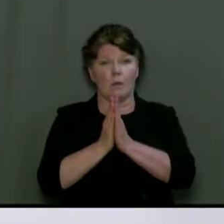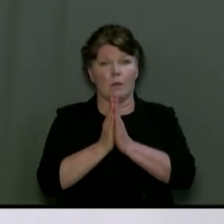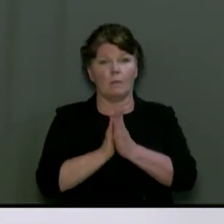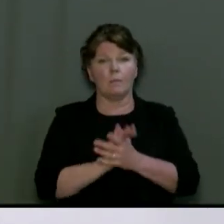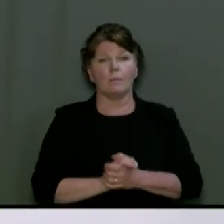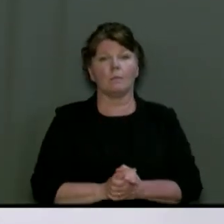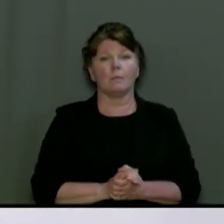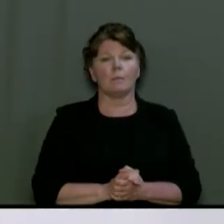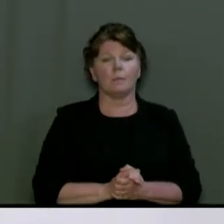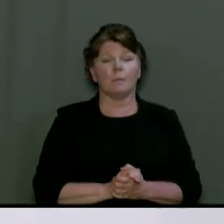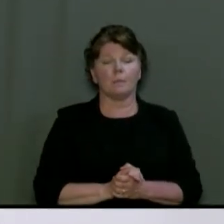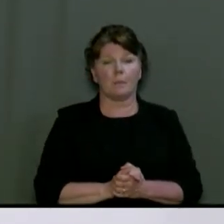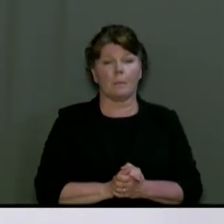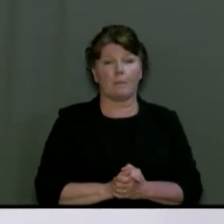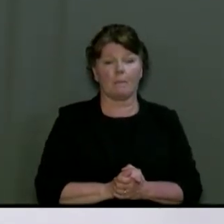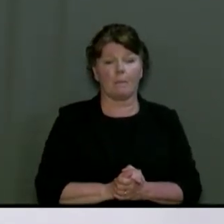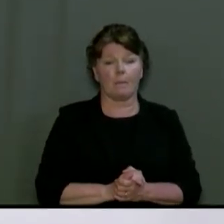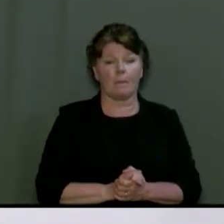Amen.